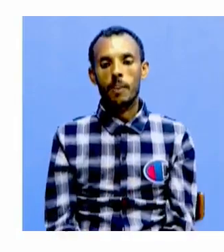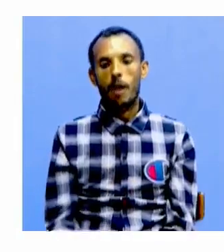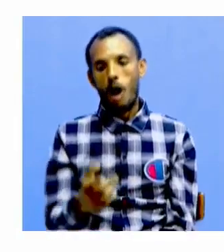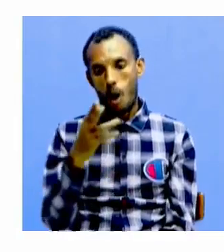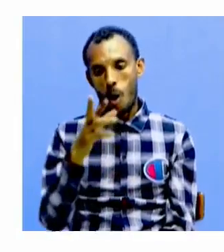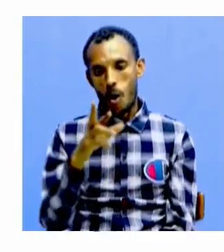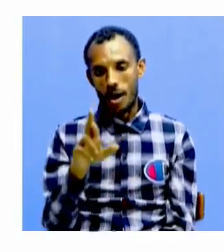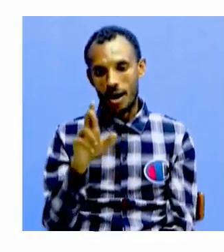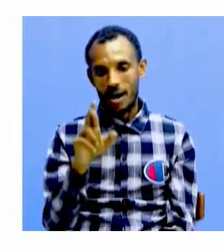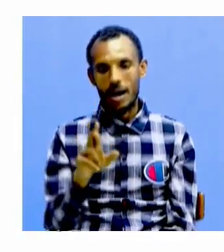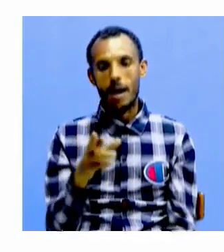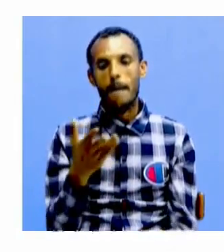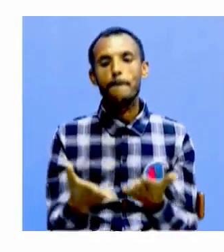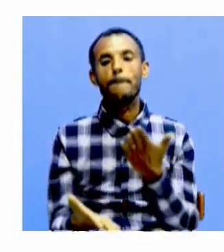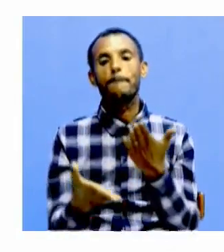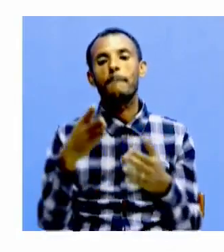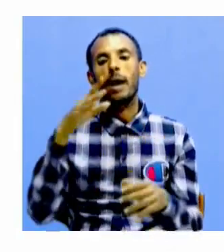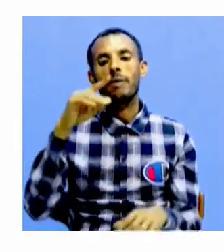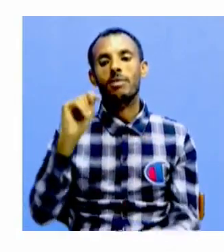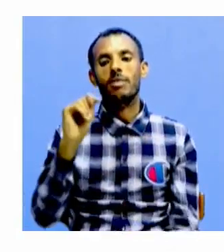or might,